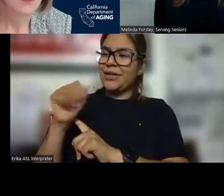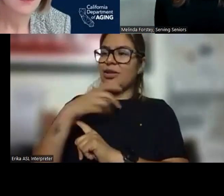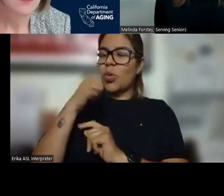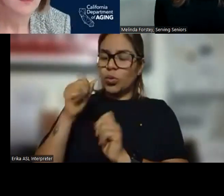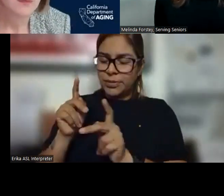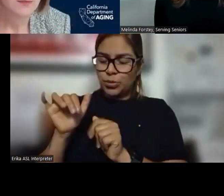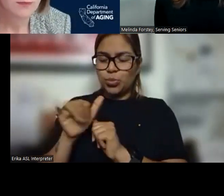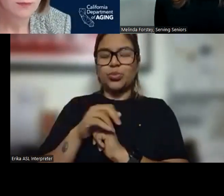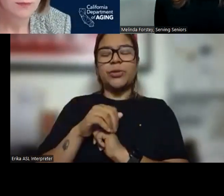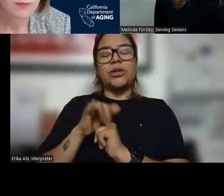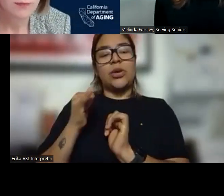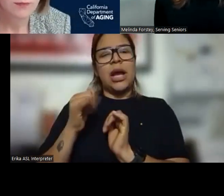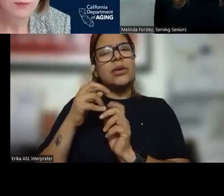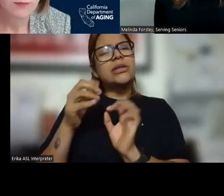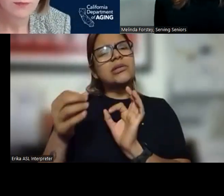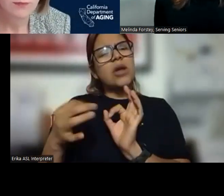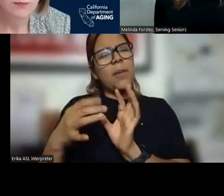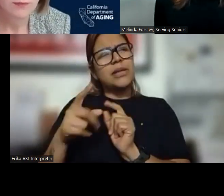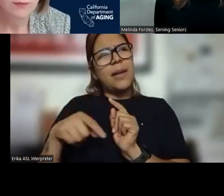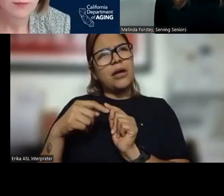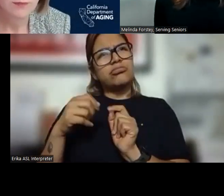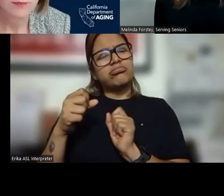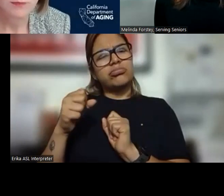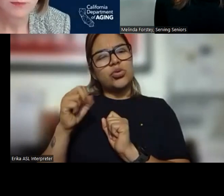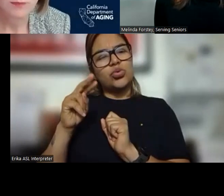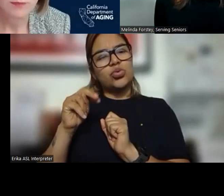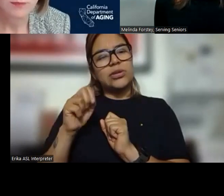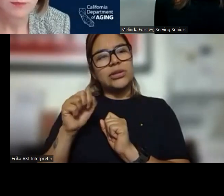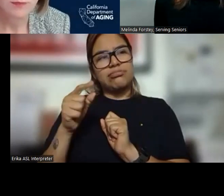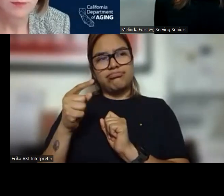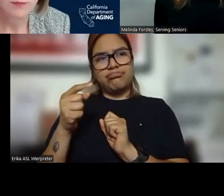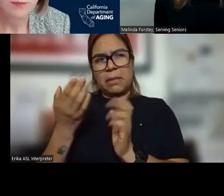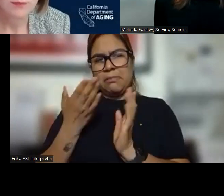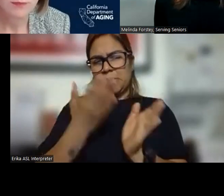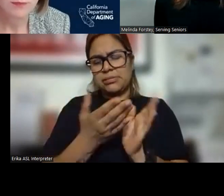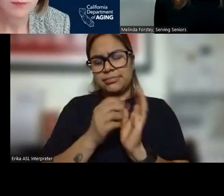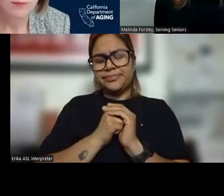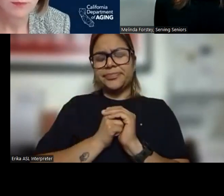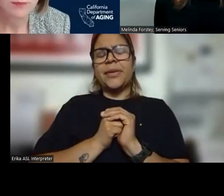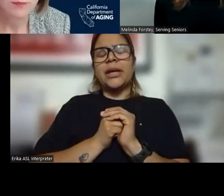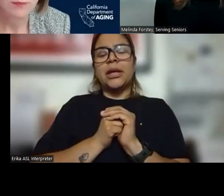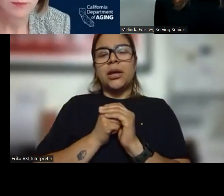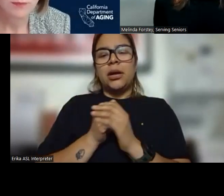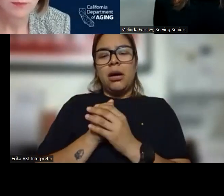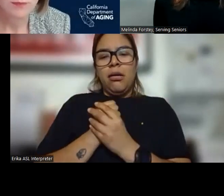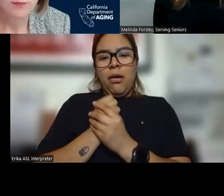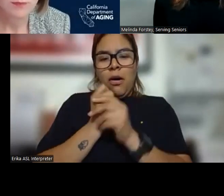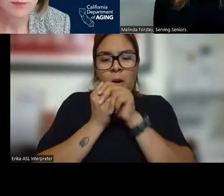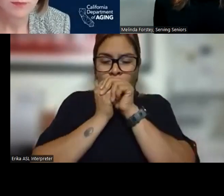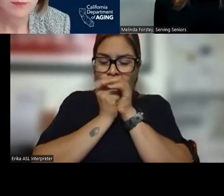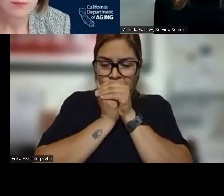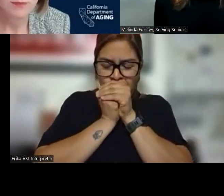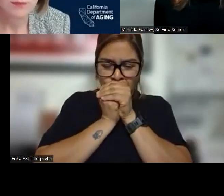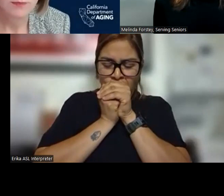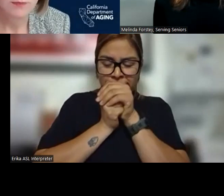directly related to some comments that Susan brought up, but I think both of you would be familiar with PACE. And I'm curious, in the